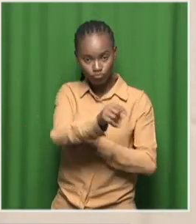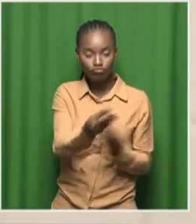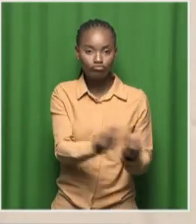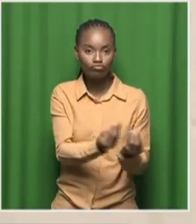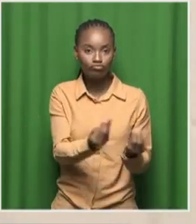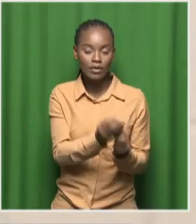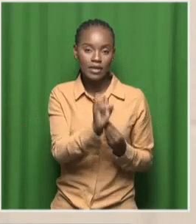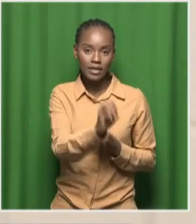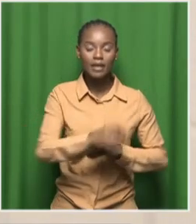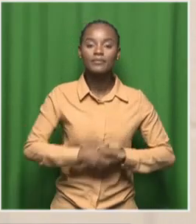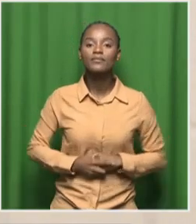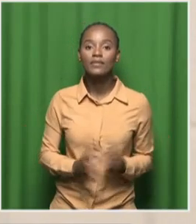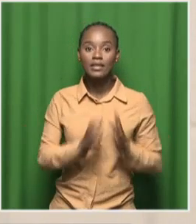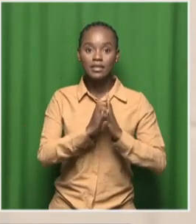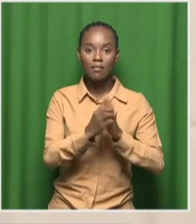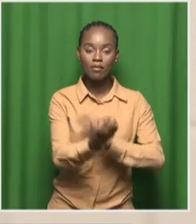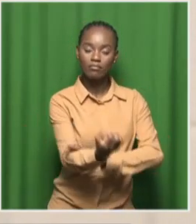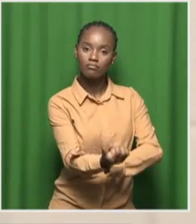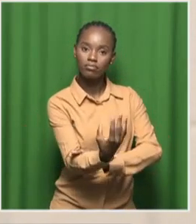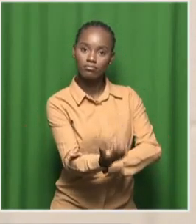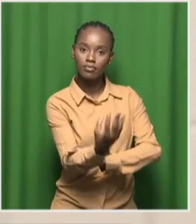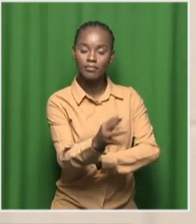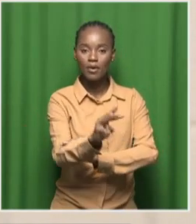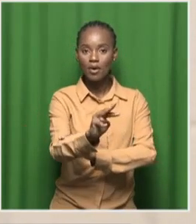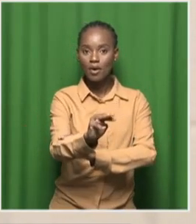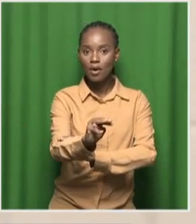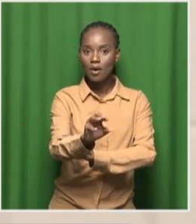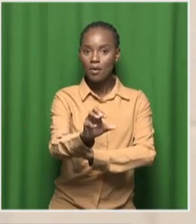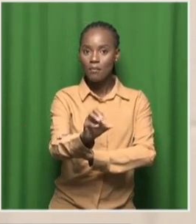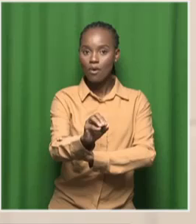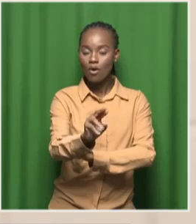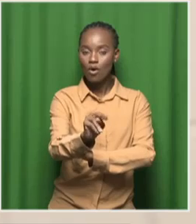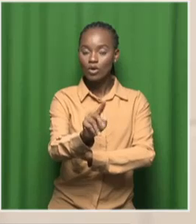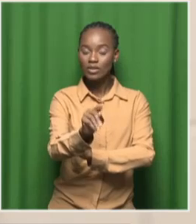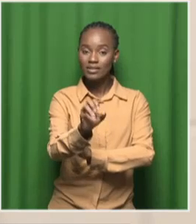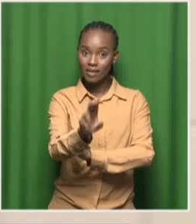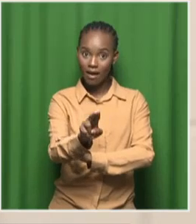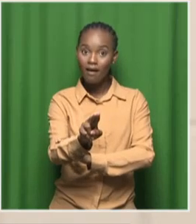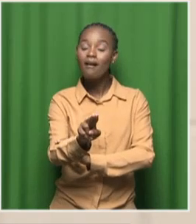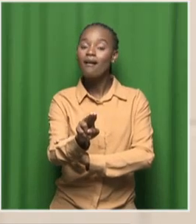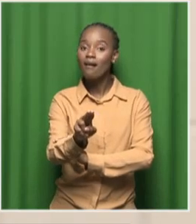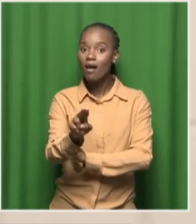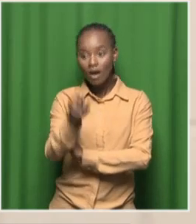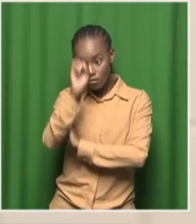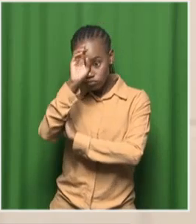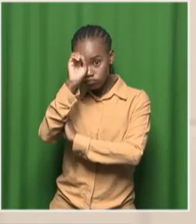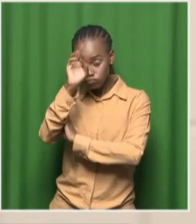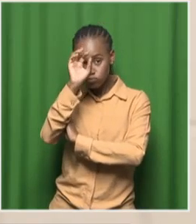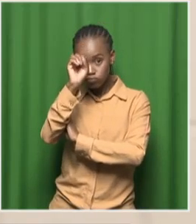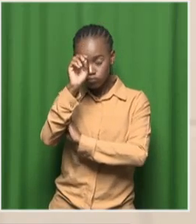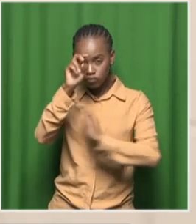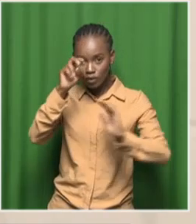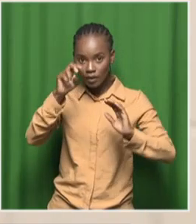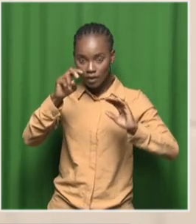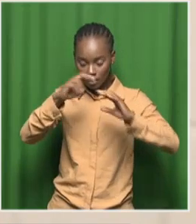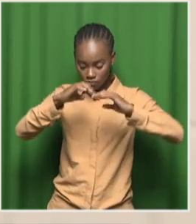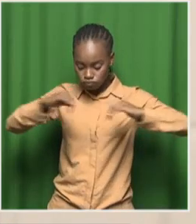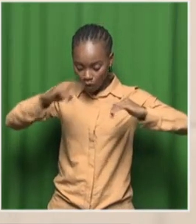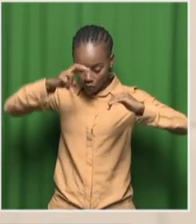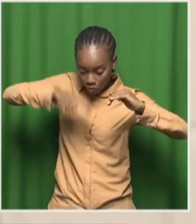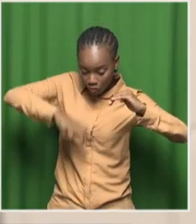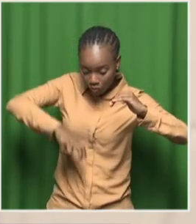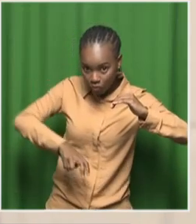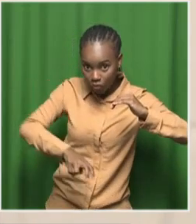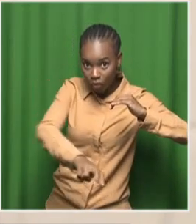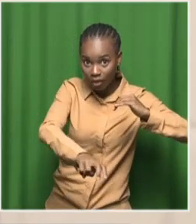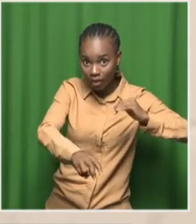your motors in a mine, maybe for oxygen to circulate, if you're underground, you can use this system, and conveyor belts as well,